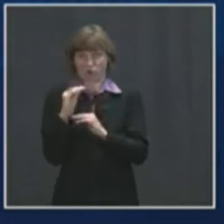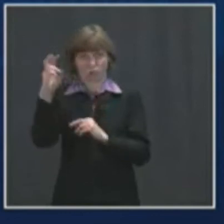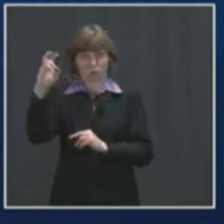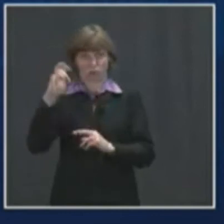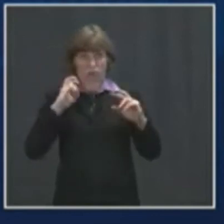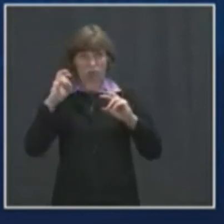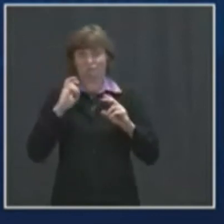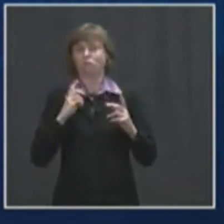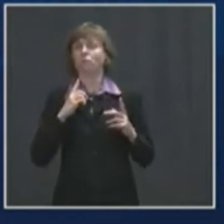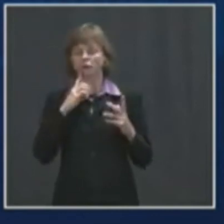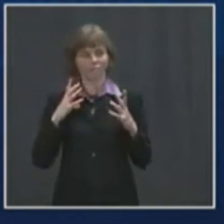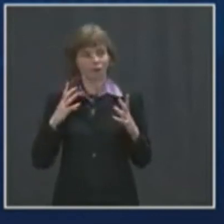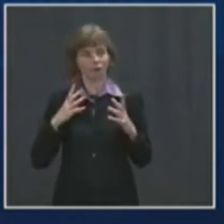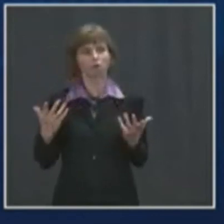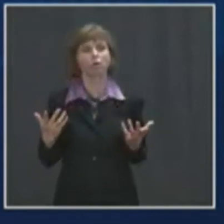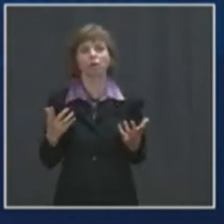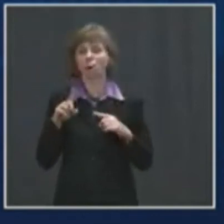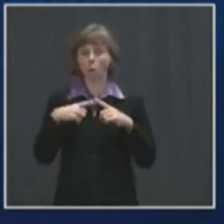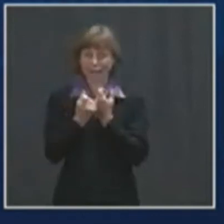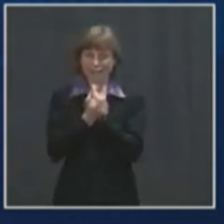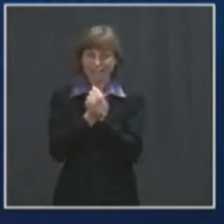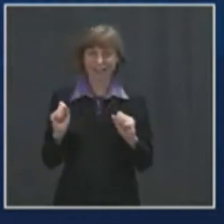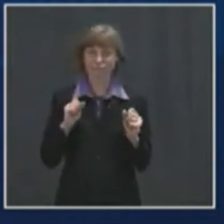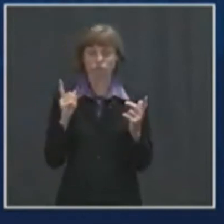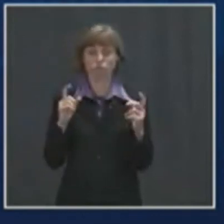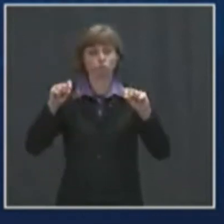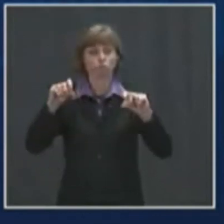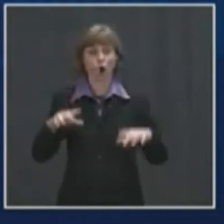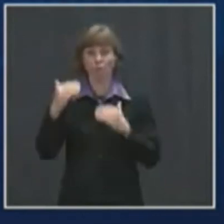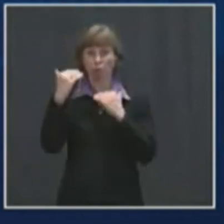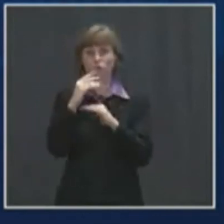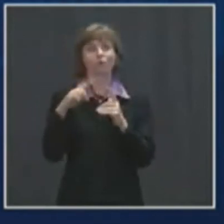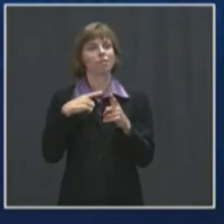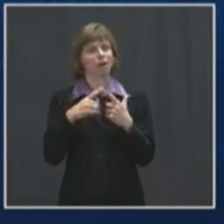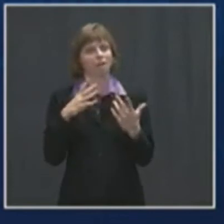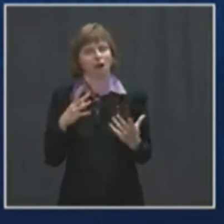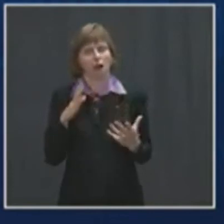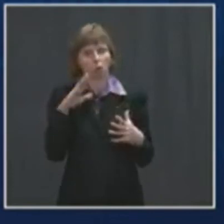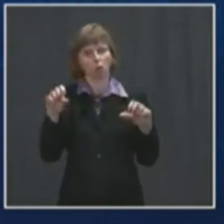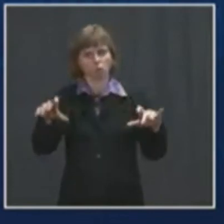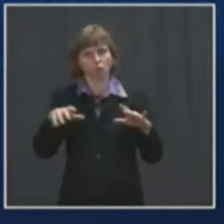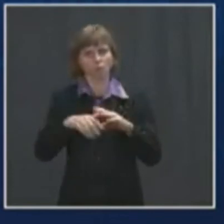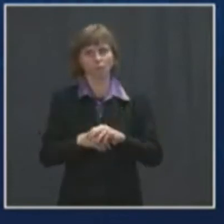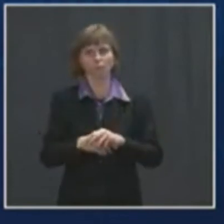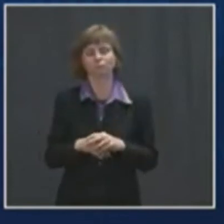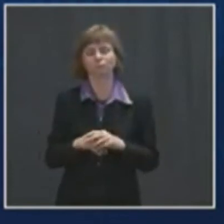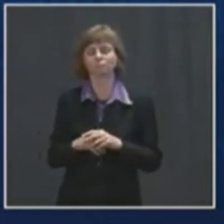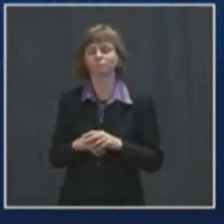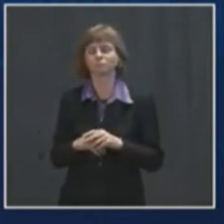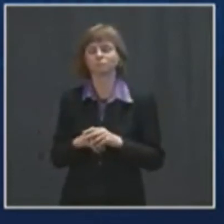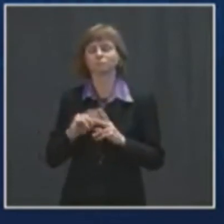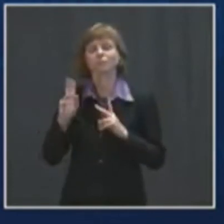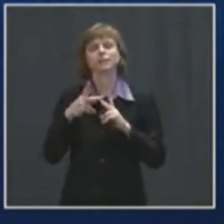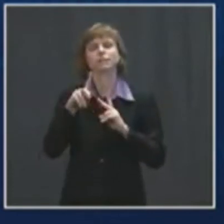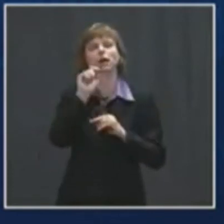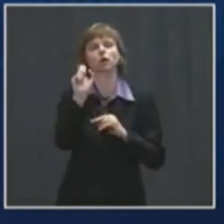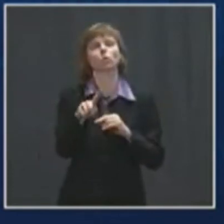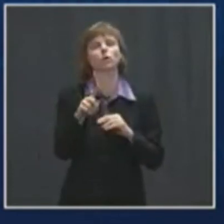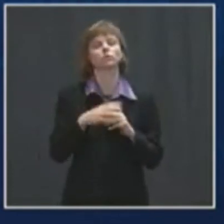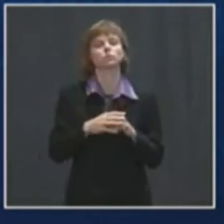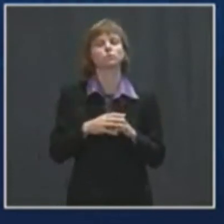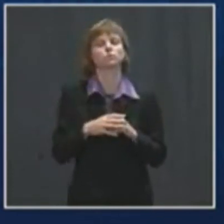those restrictions, our health and medical team will advise us on exactly that. And then my second question, this is going to the Pentagon. This